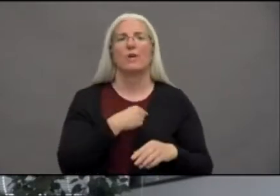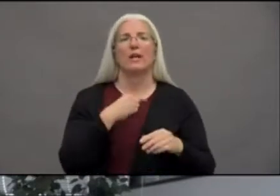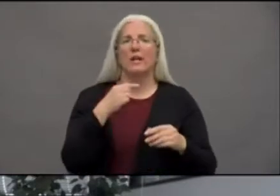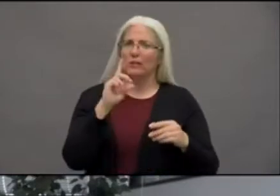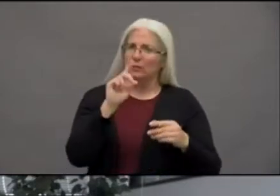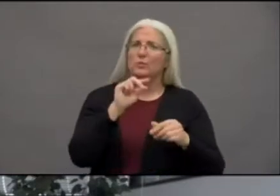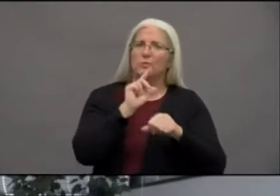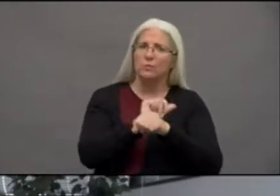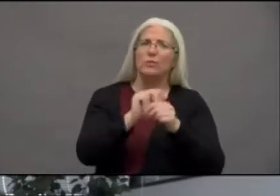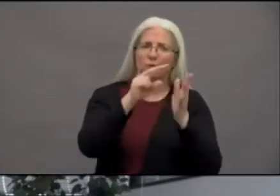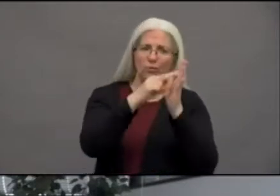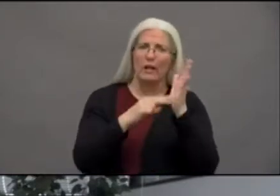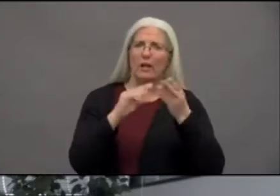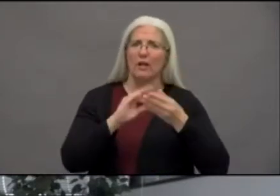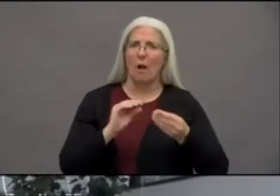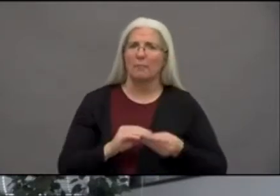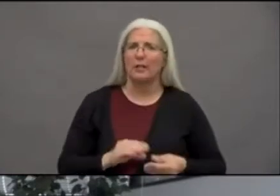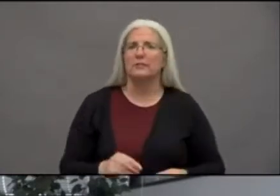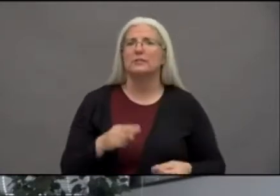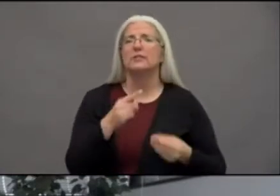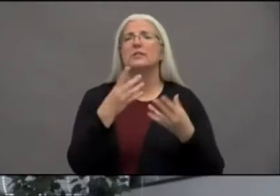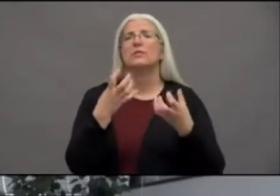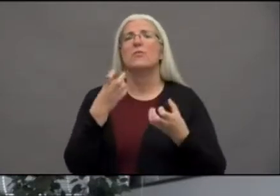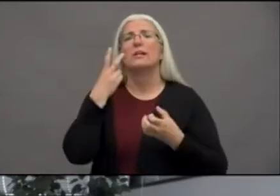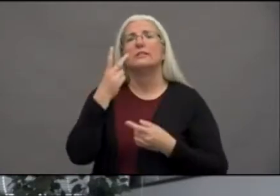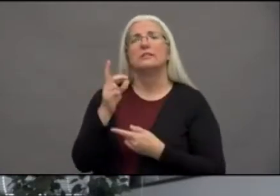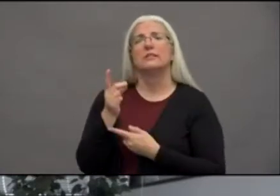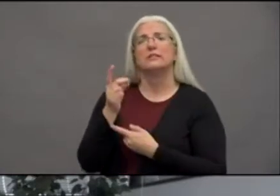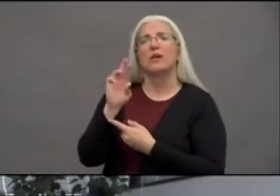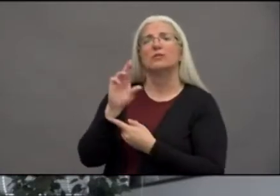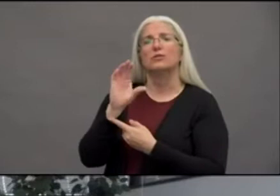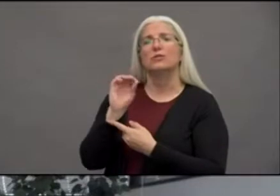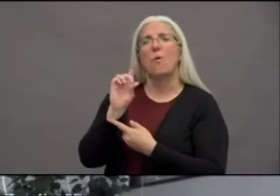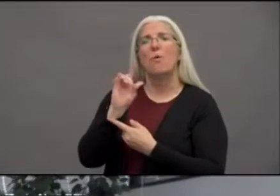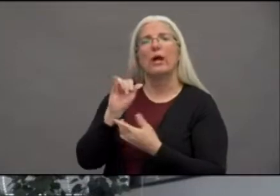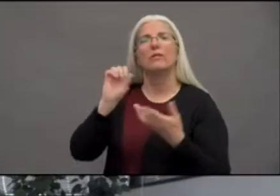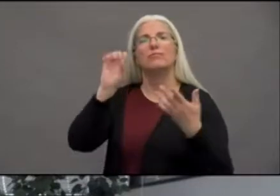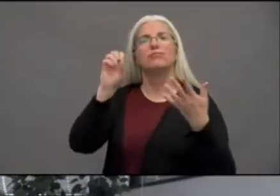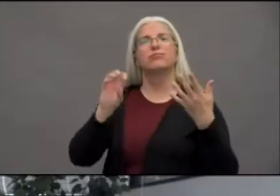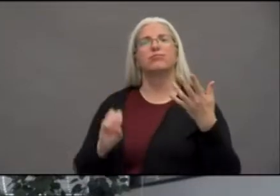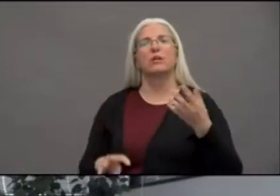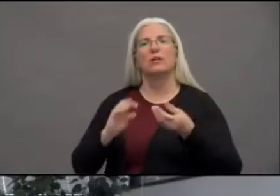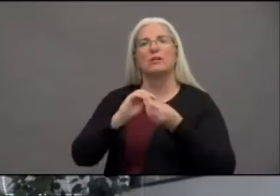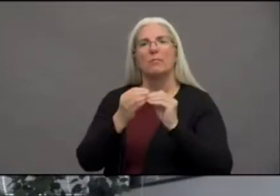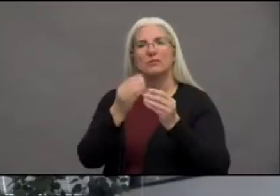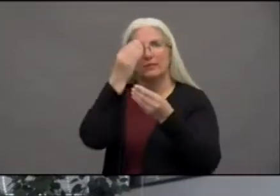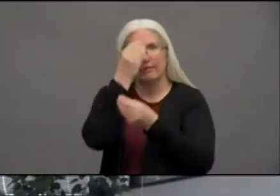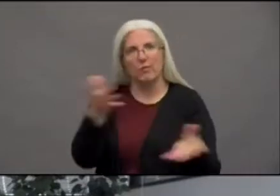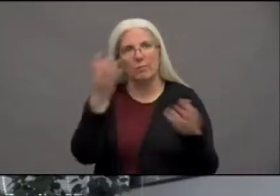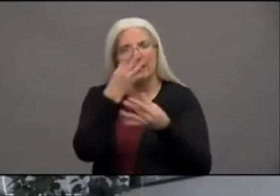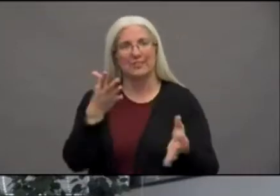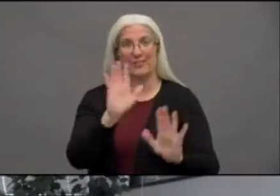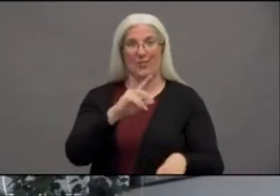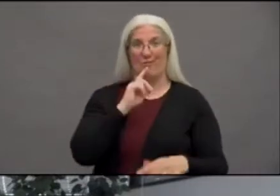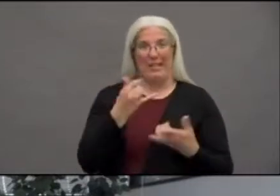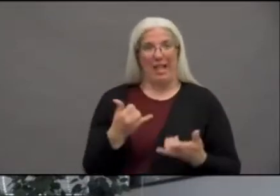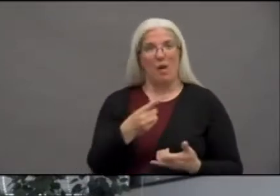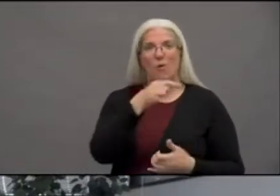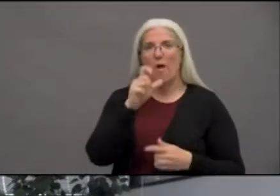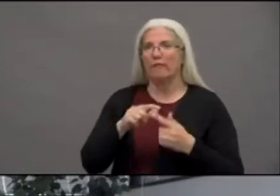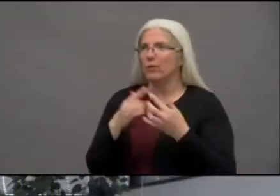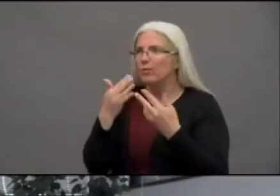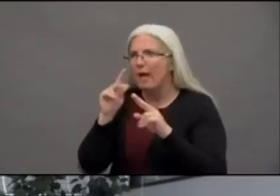to see Dr. Cody out here giving the numbers and the updates. Well, now you don't have to wait on Dr. Cody. You have the access to the